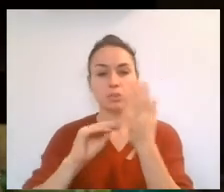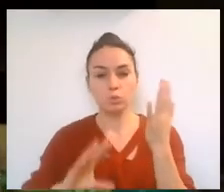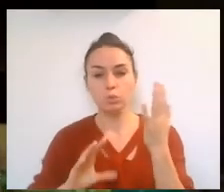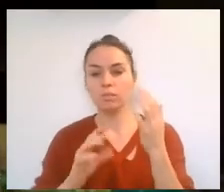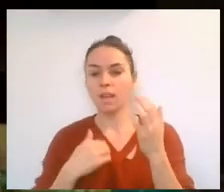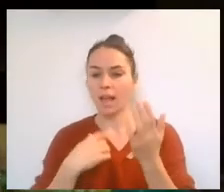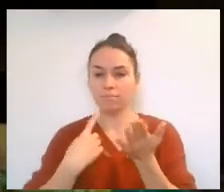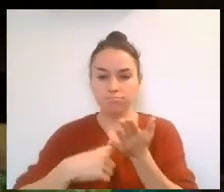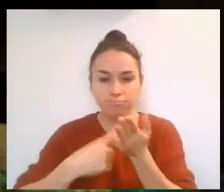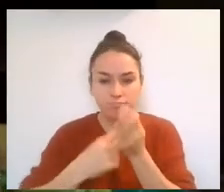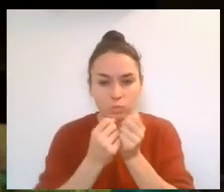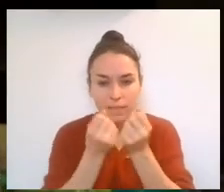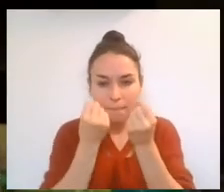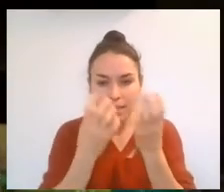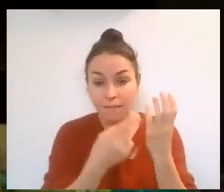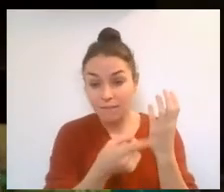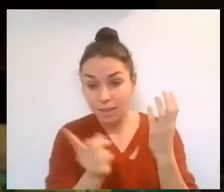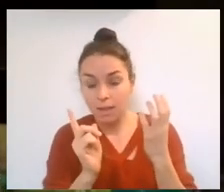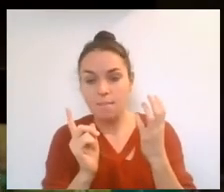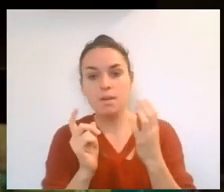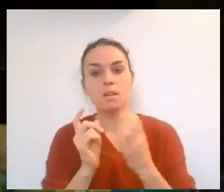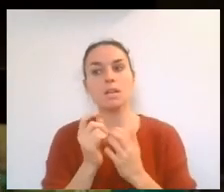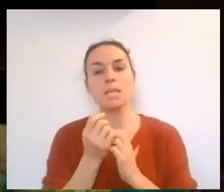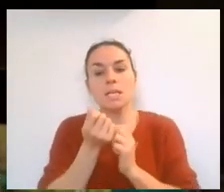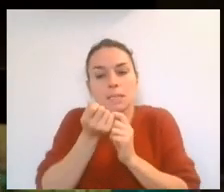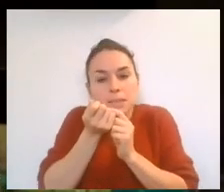precious few